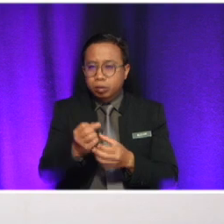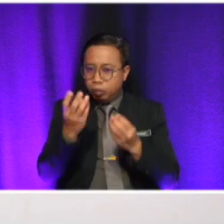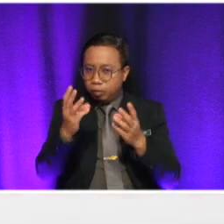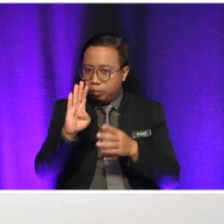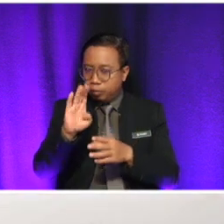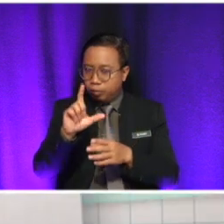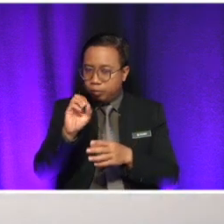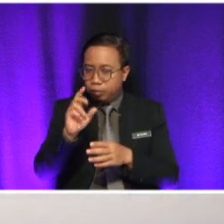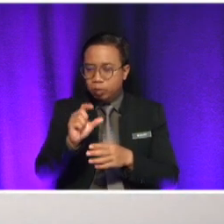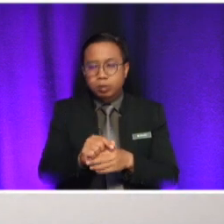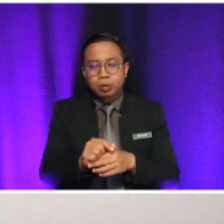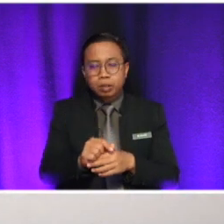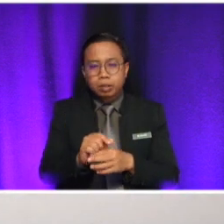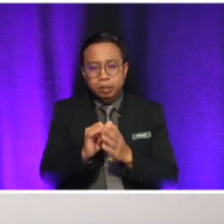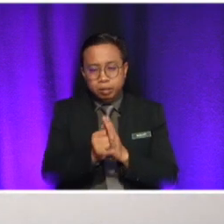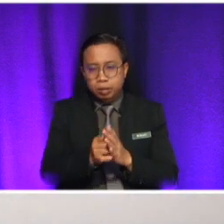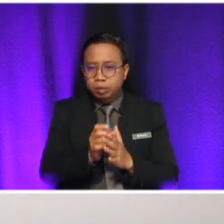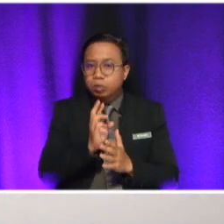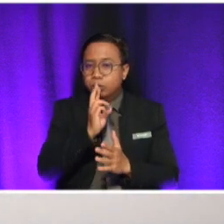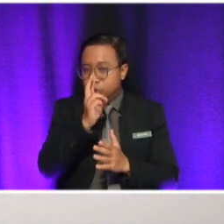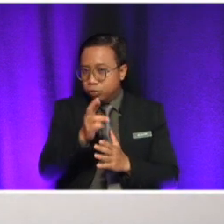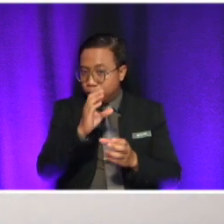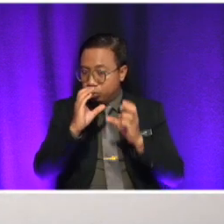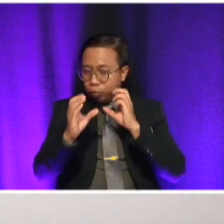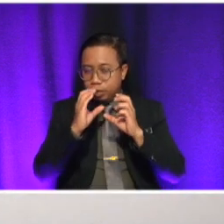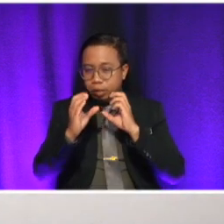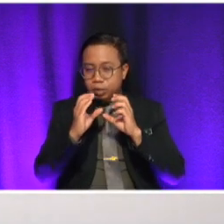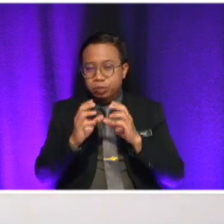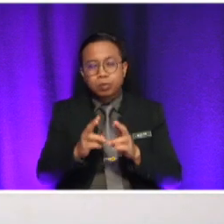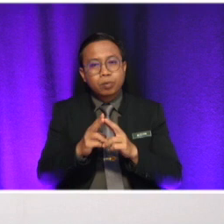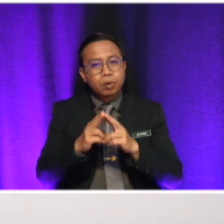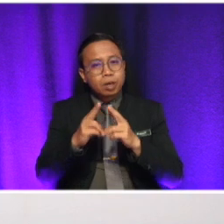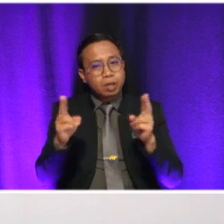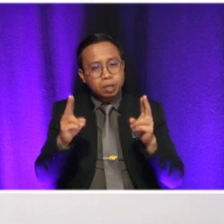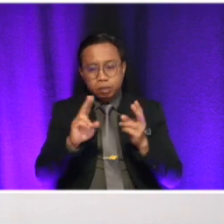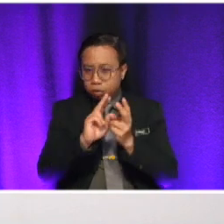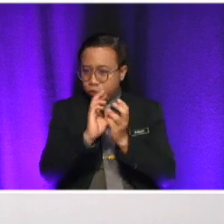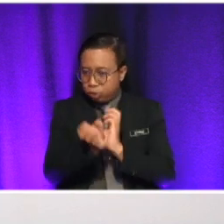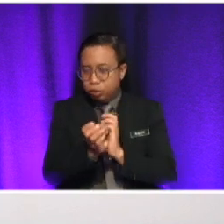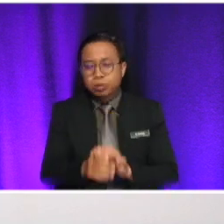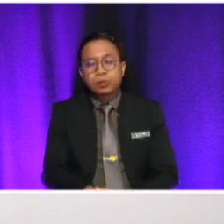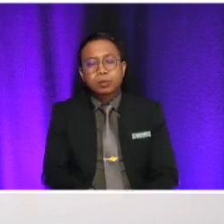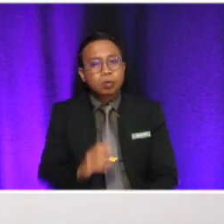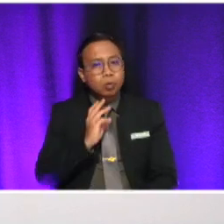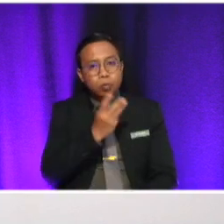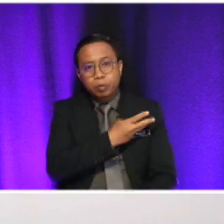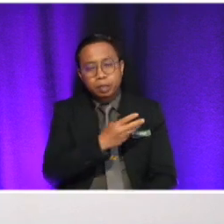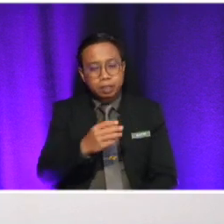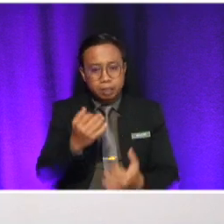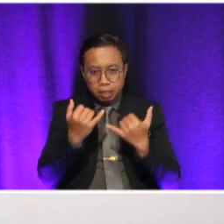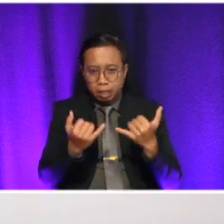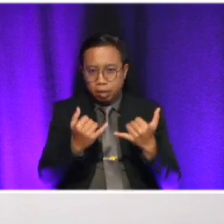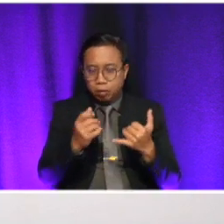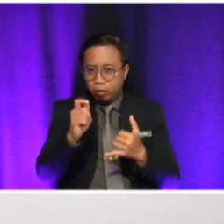faster. This surely shows communication ways are really changed. Okay, thank you, Rowena. Yeah, so we have Twitter,